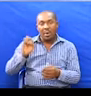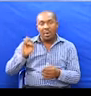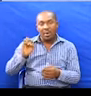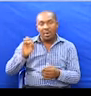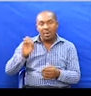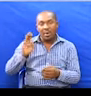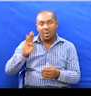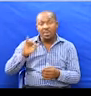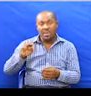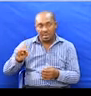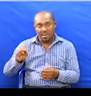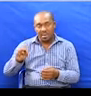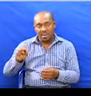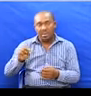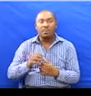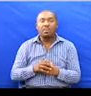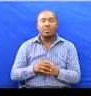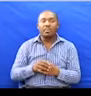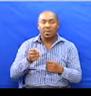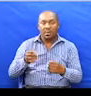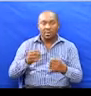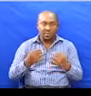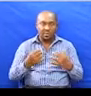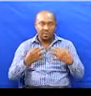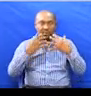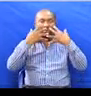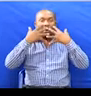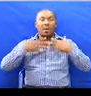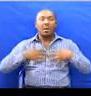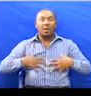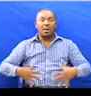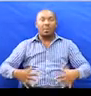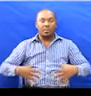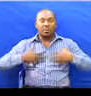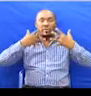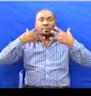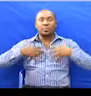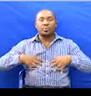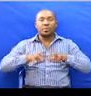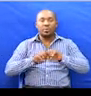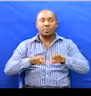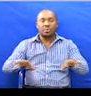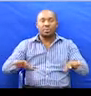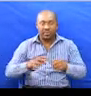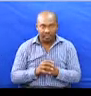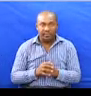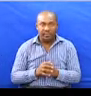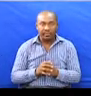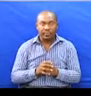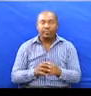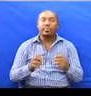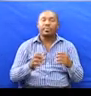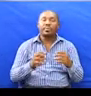Hemoglobin, which is what? Is a protein. Also, protein used